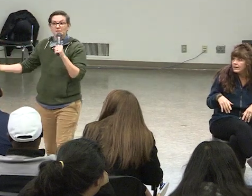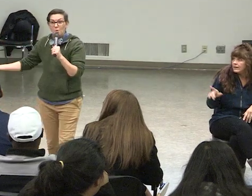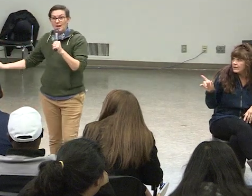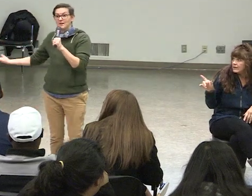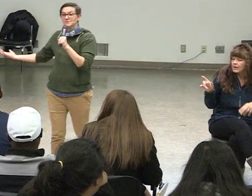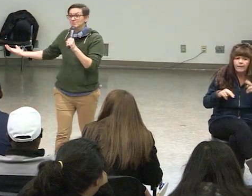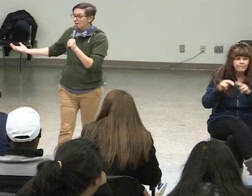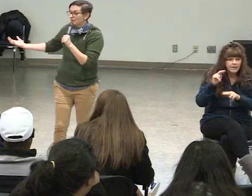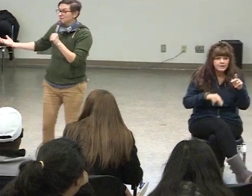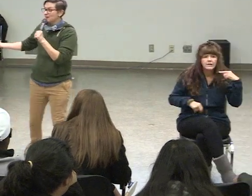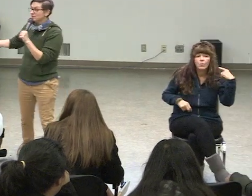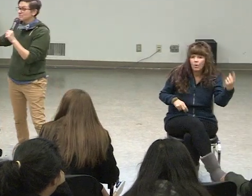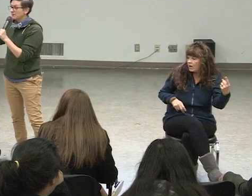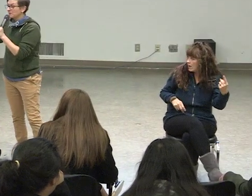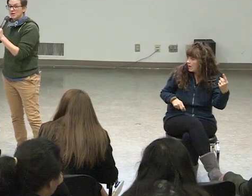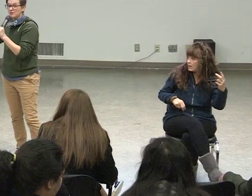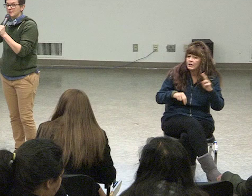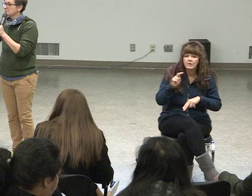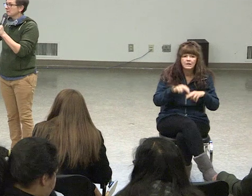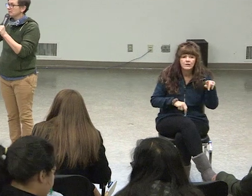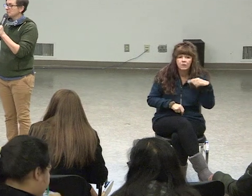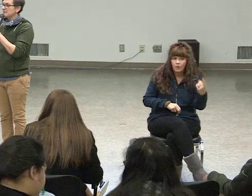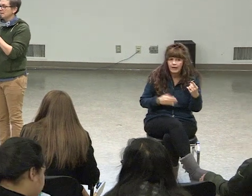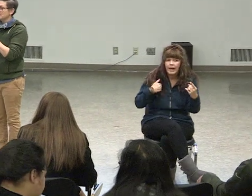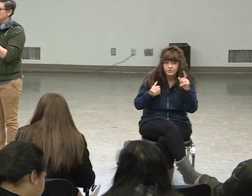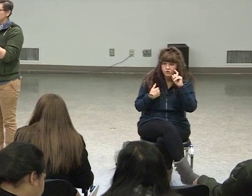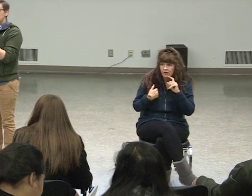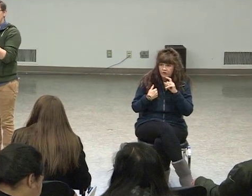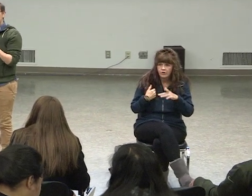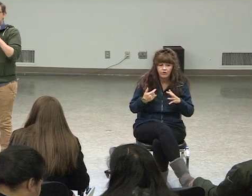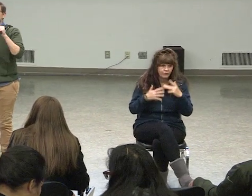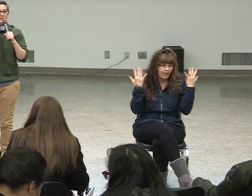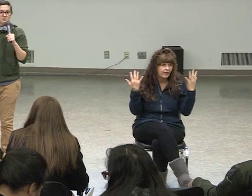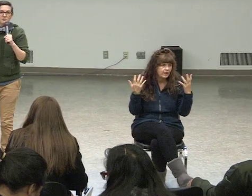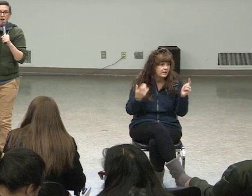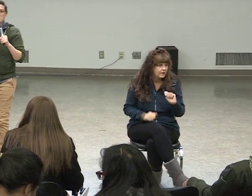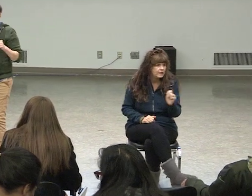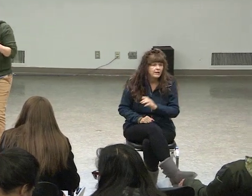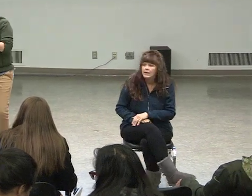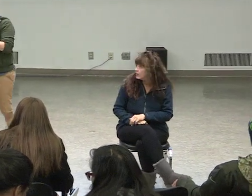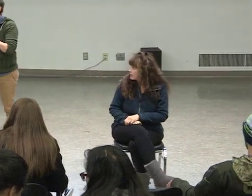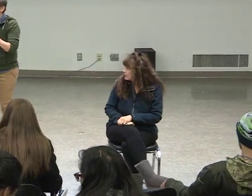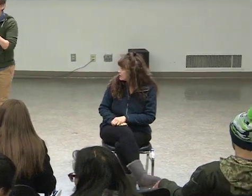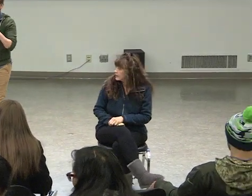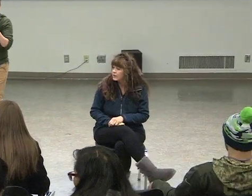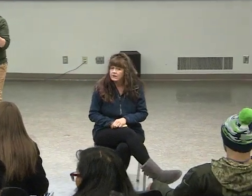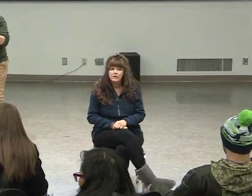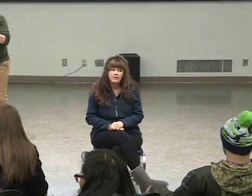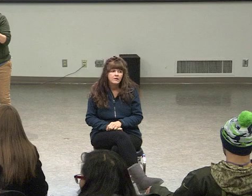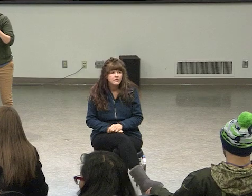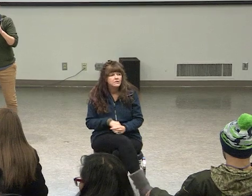Okay, so building one has gender-inclusive restrooms, but there's gendered restrooms here is what I'm hearing, right? So, so there's limitations